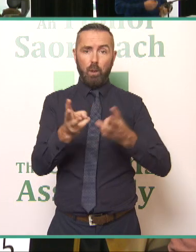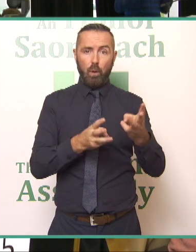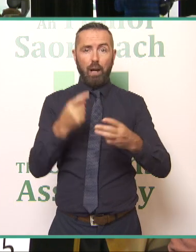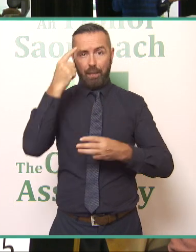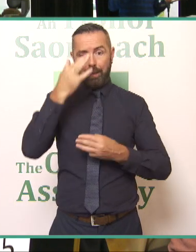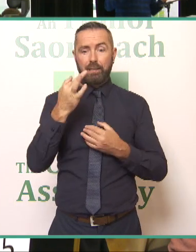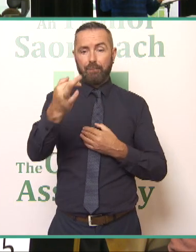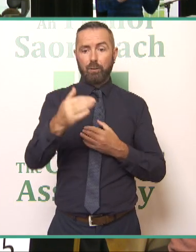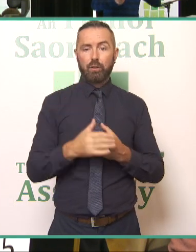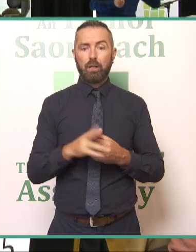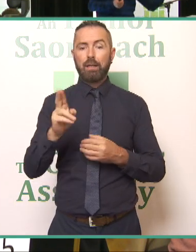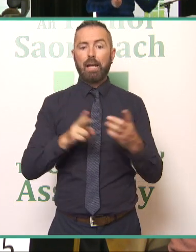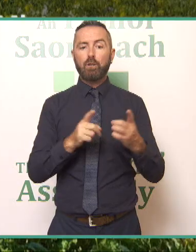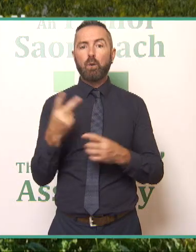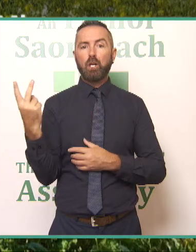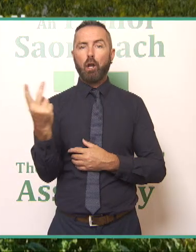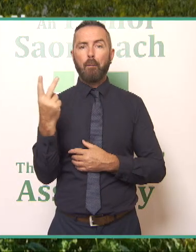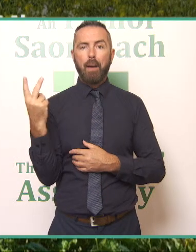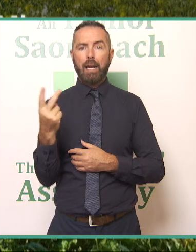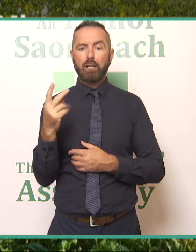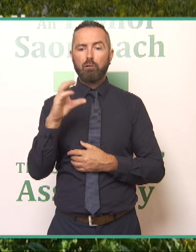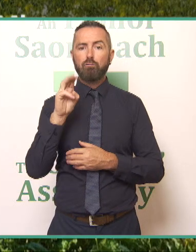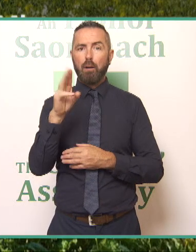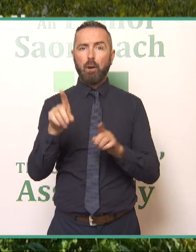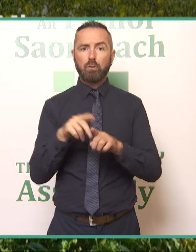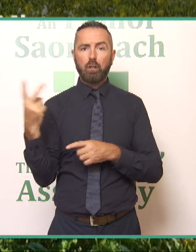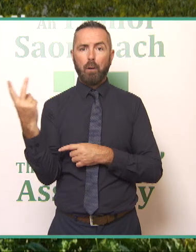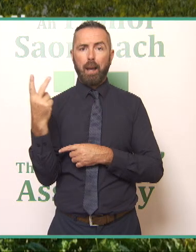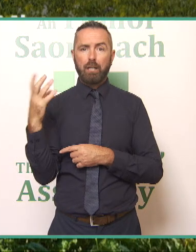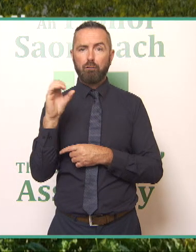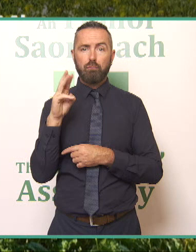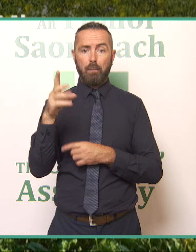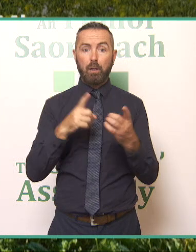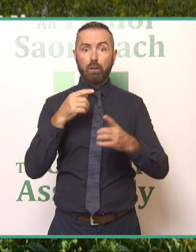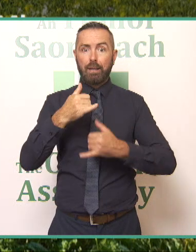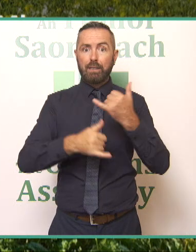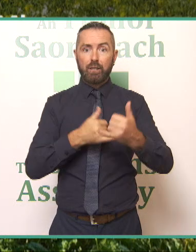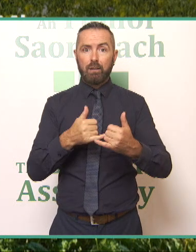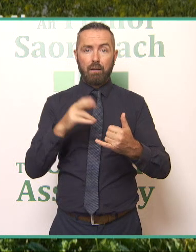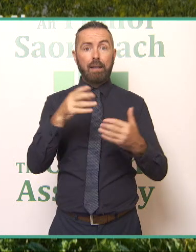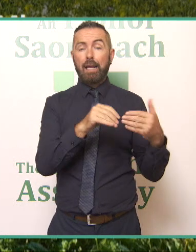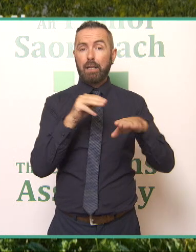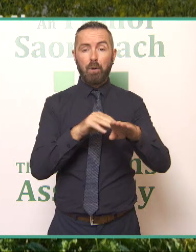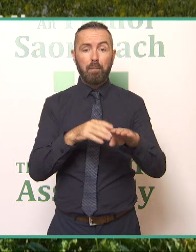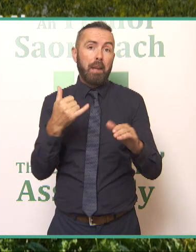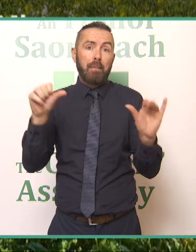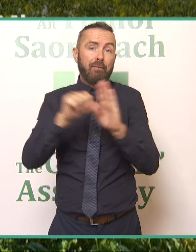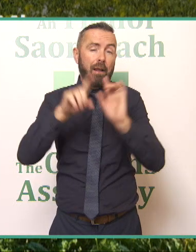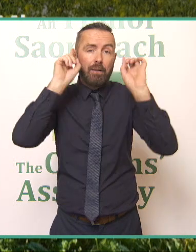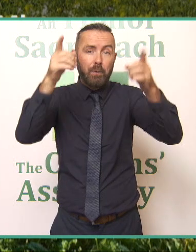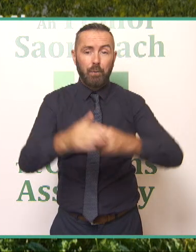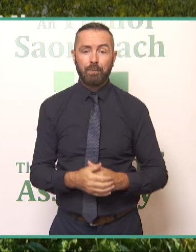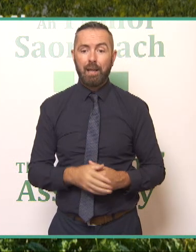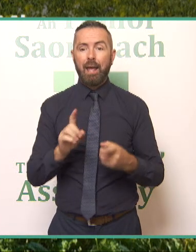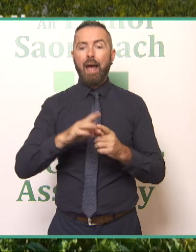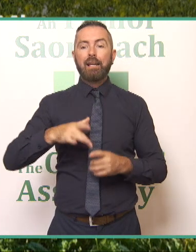go. We can do companion cropping. I have done it this year. Again, a little bit of learning might have caused a problem, but anyway, could be a failure. Living mulch.